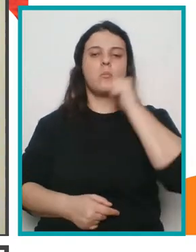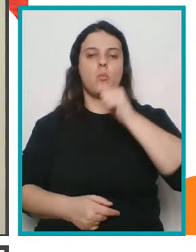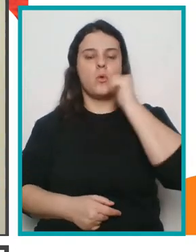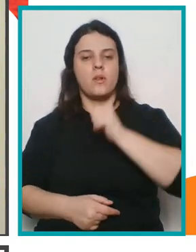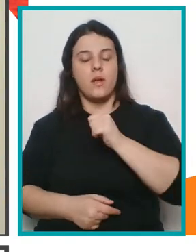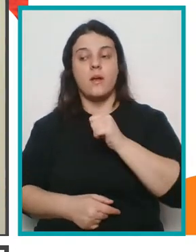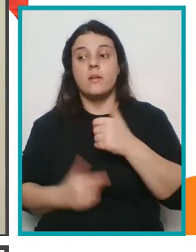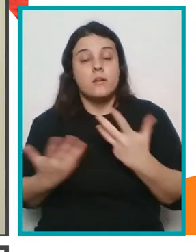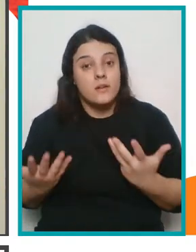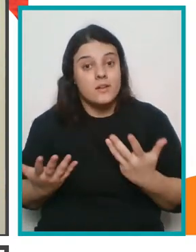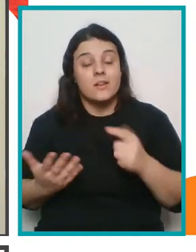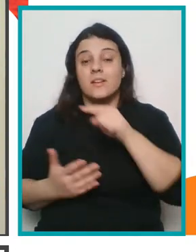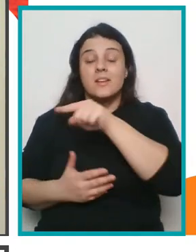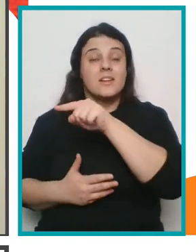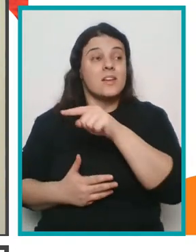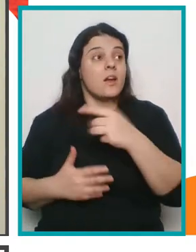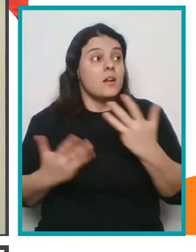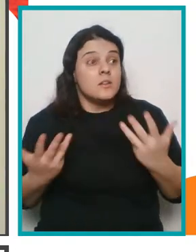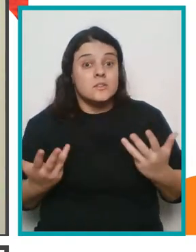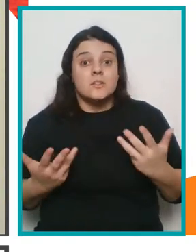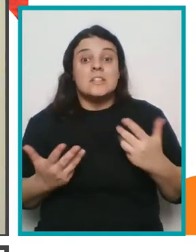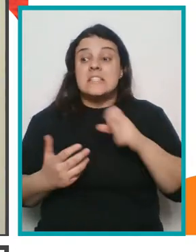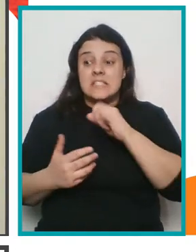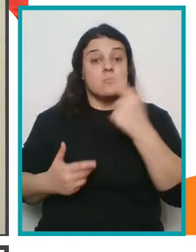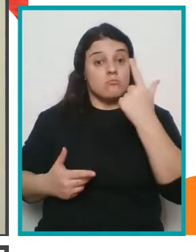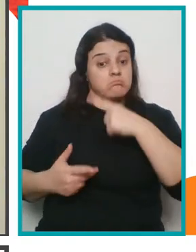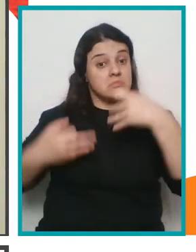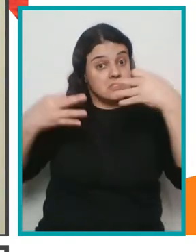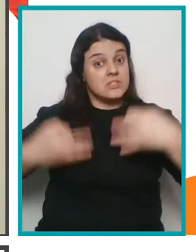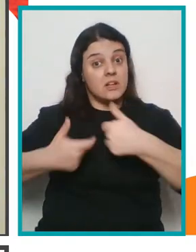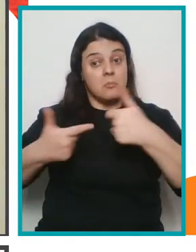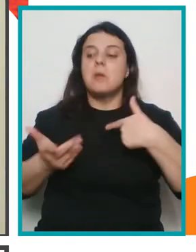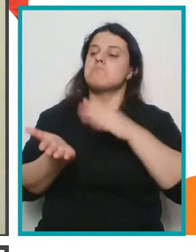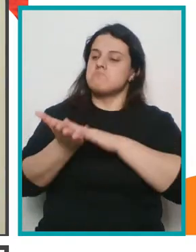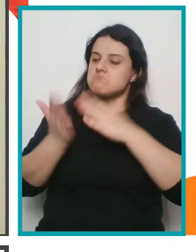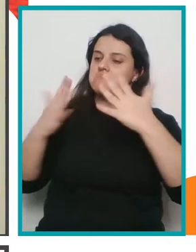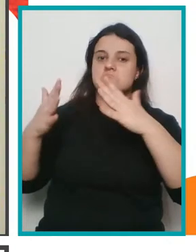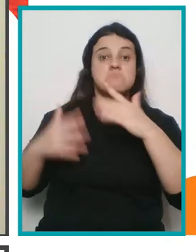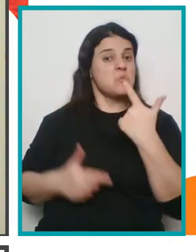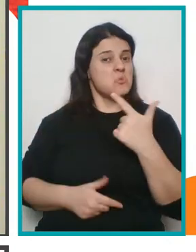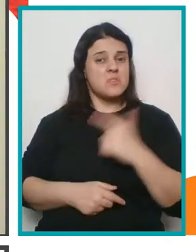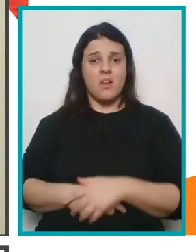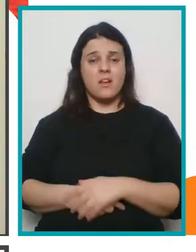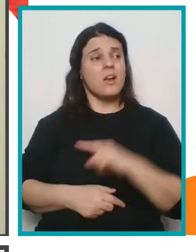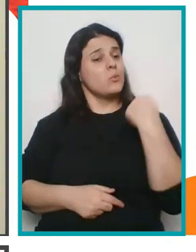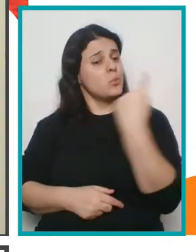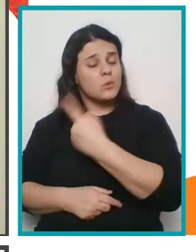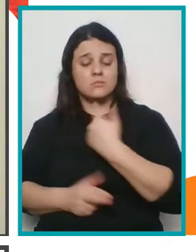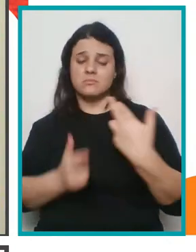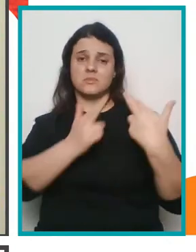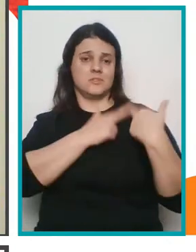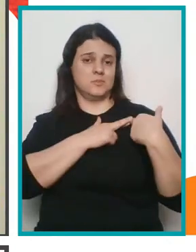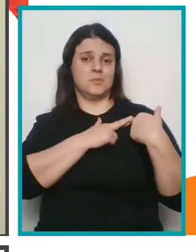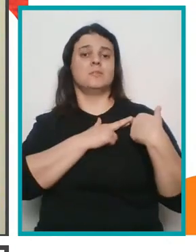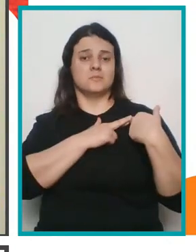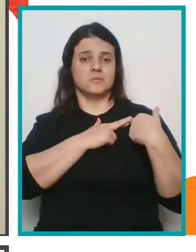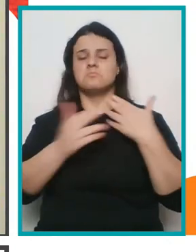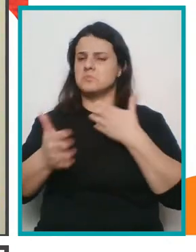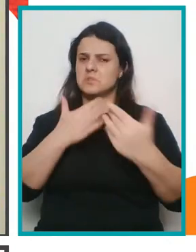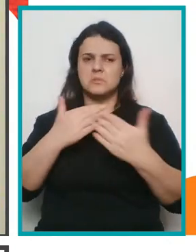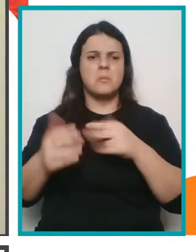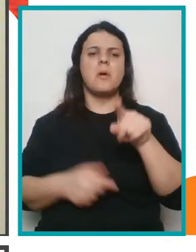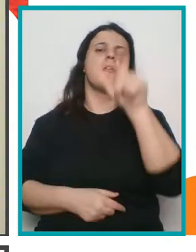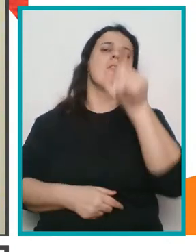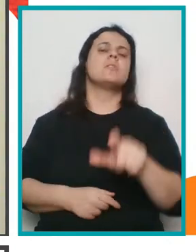Earth is our home. Earth is our responsibility. We are all citizens of this Earth. Regardless of